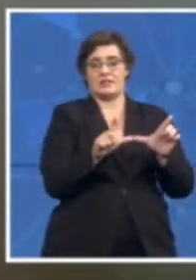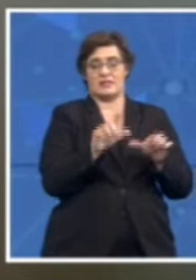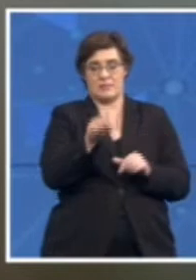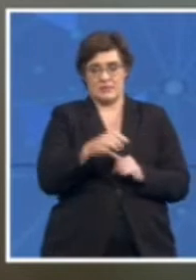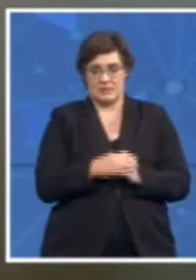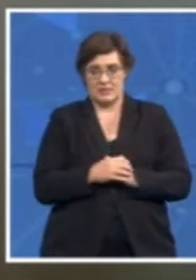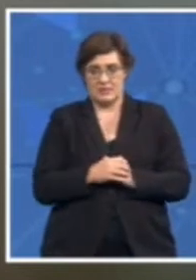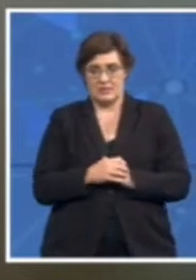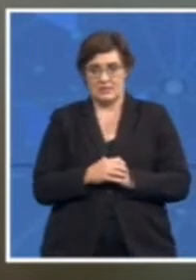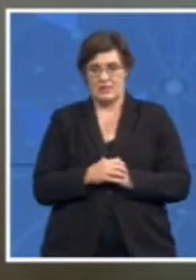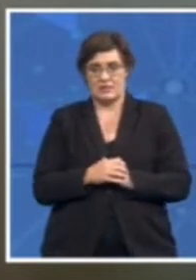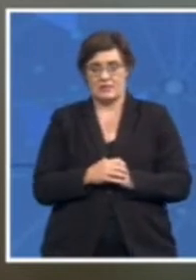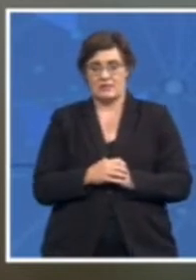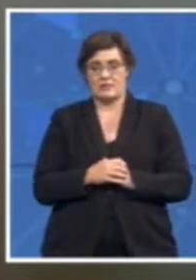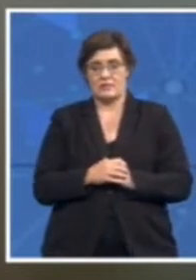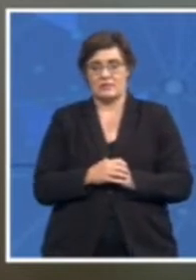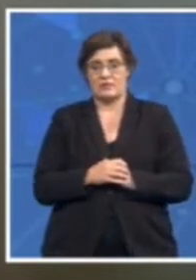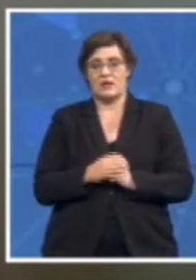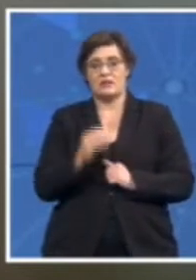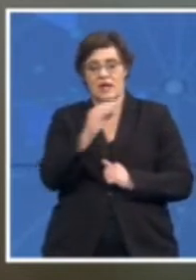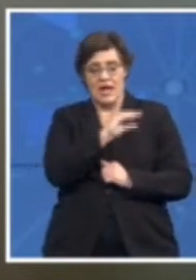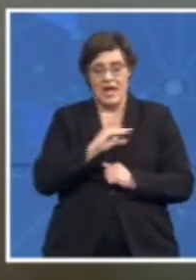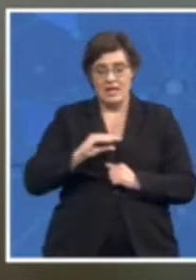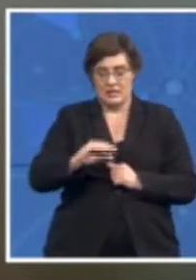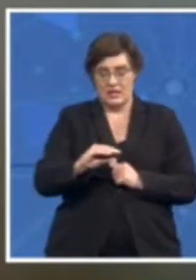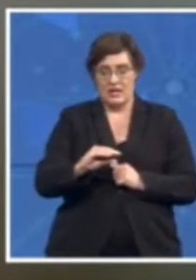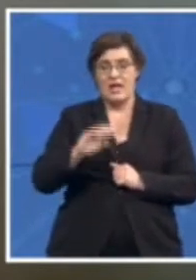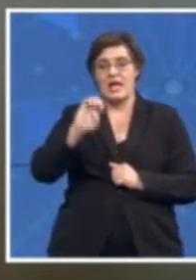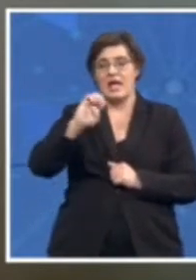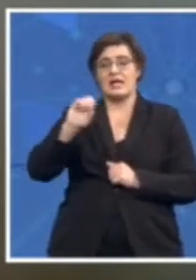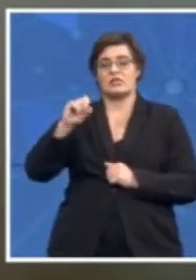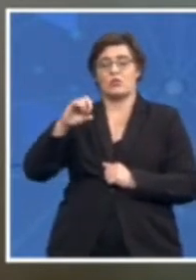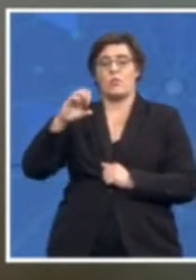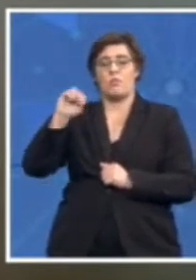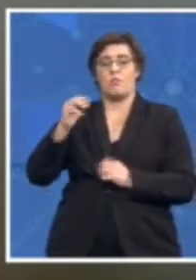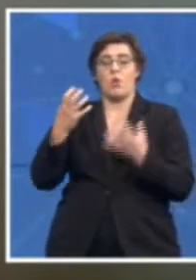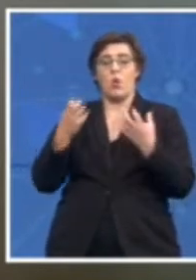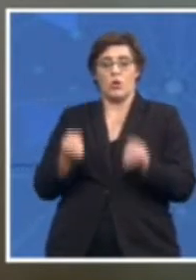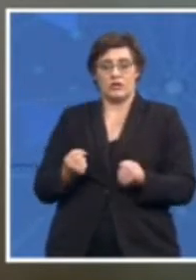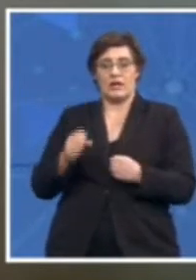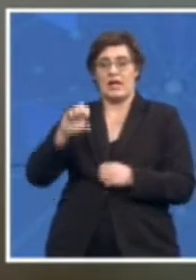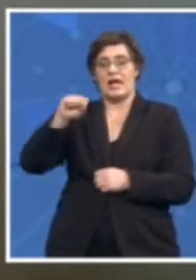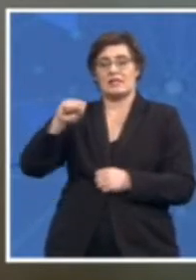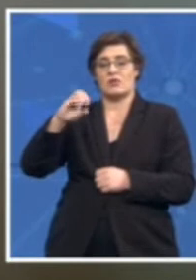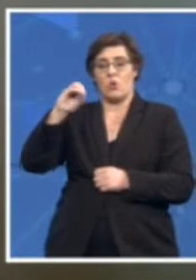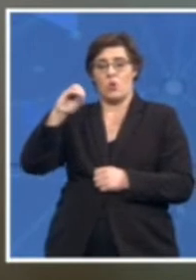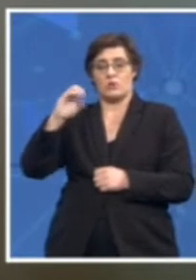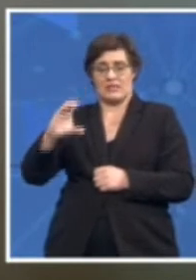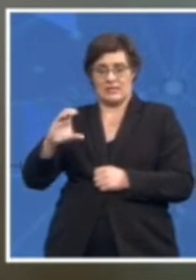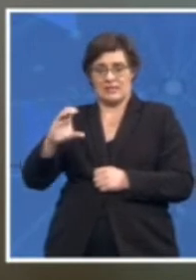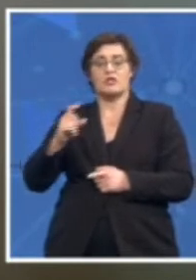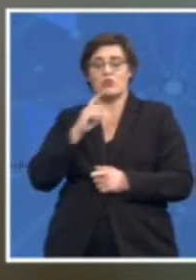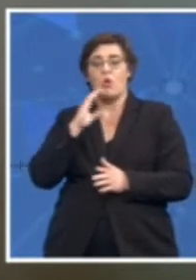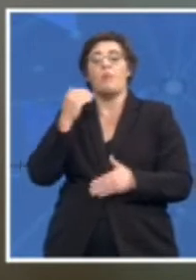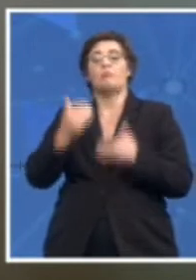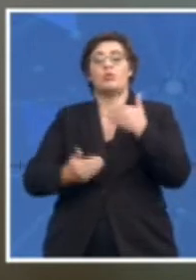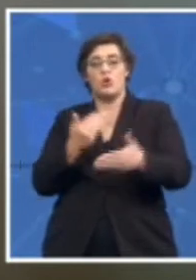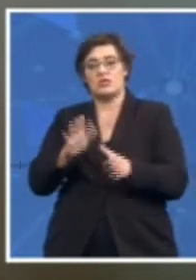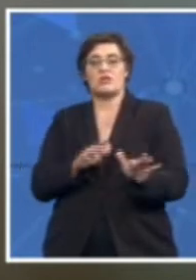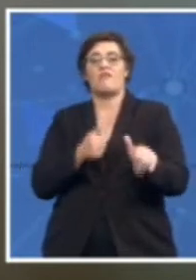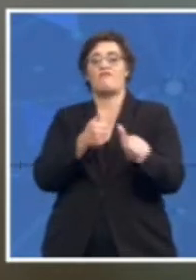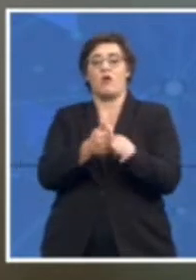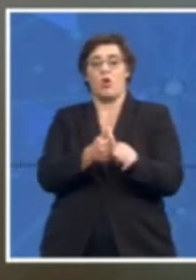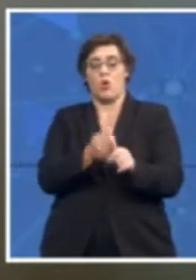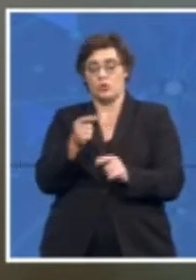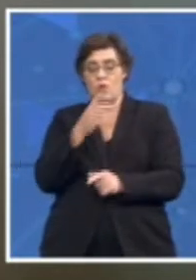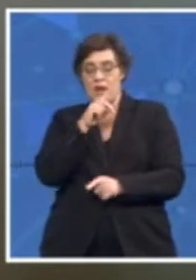to Eskom Holdings SOC. So there is a certain regulatory process that needs to be followed in order to award that license. We